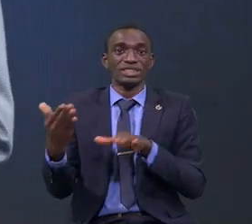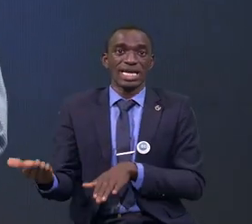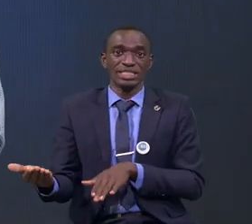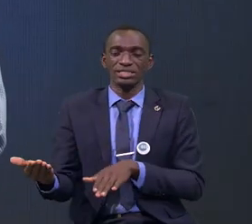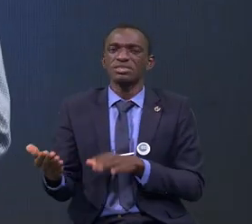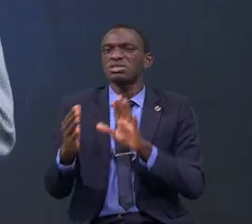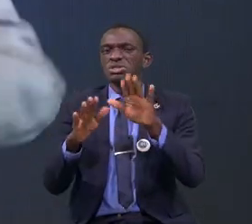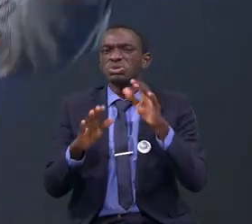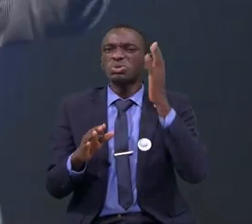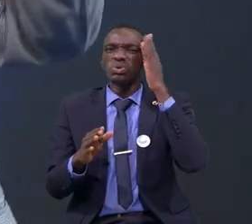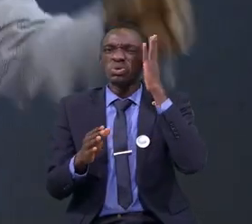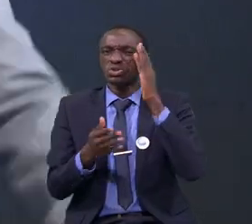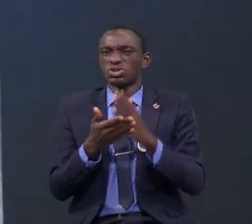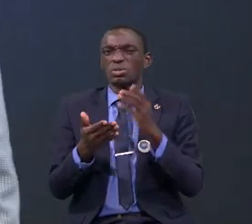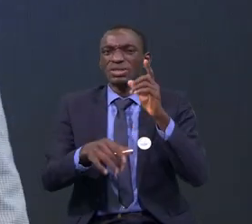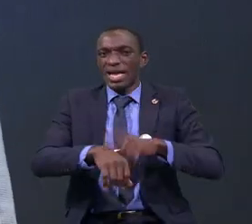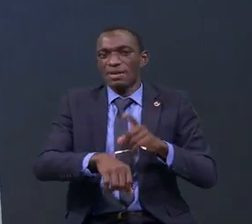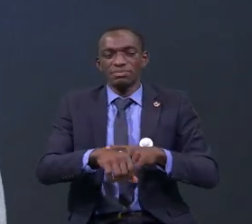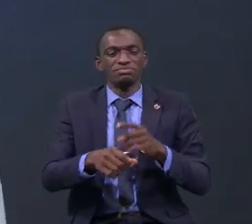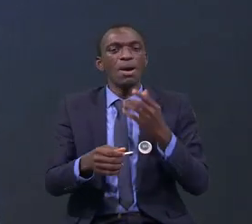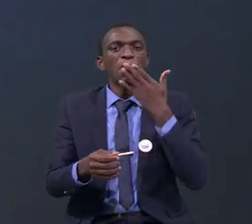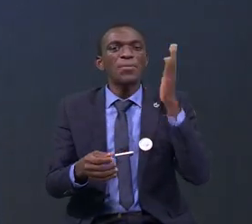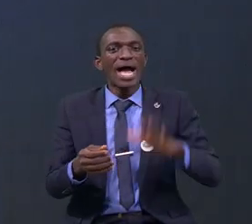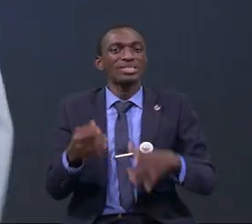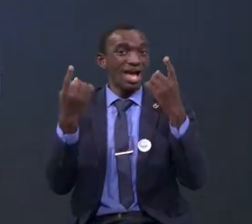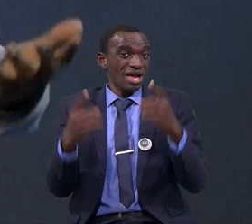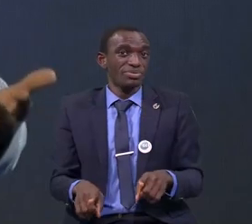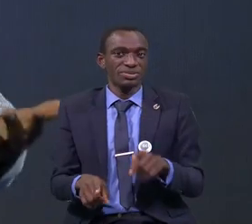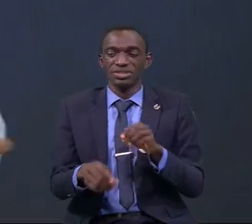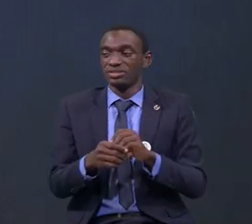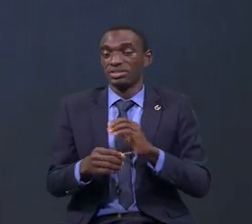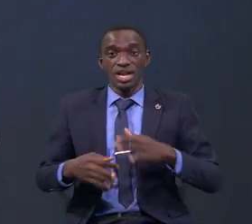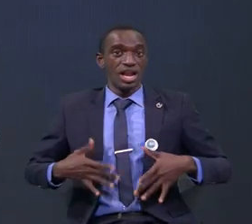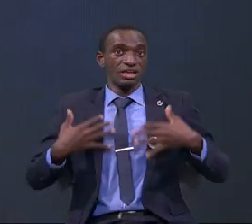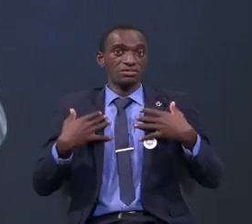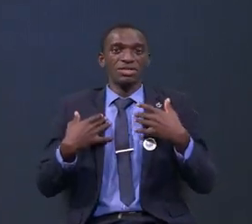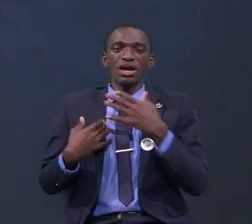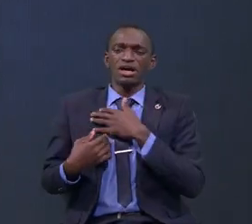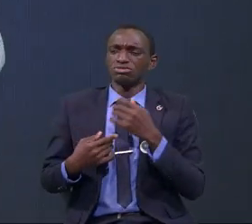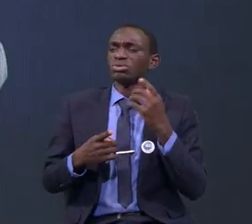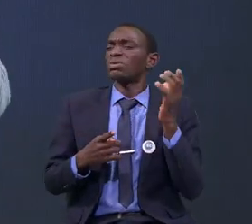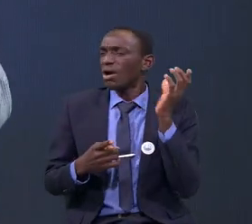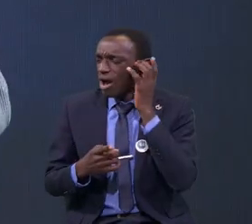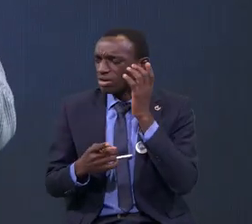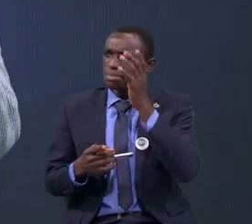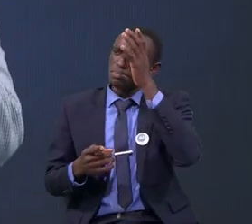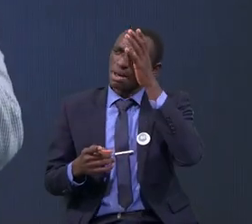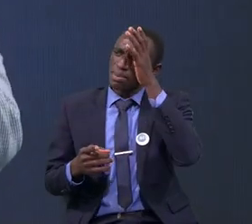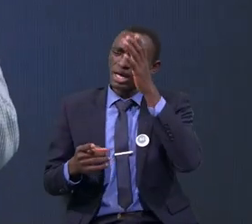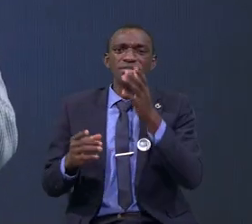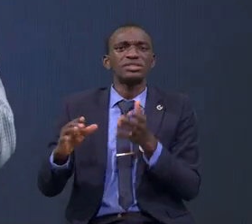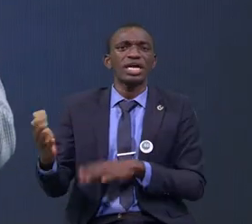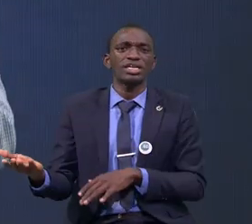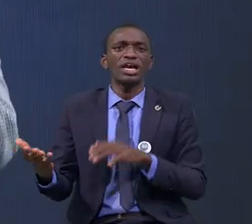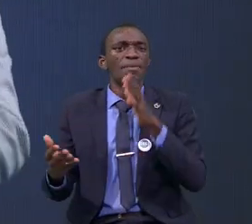Papa died, Mama died, somebody died, a breadwinner